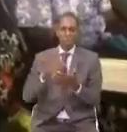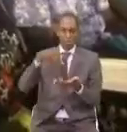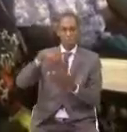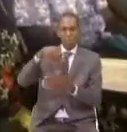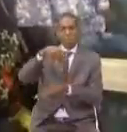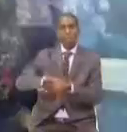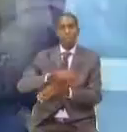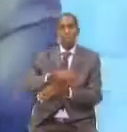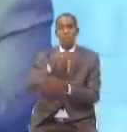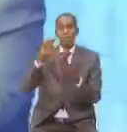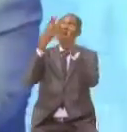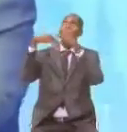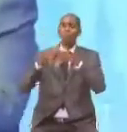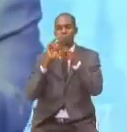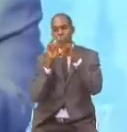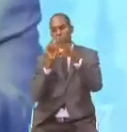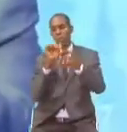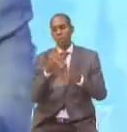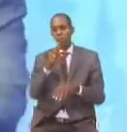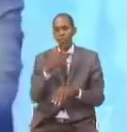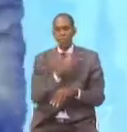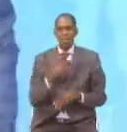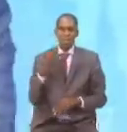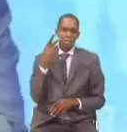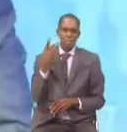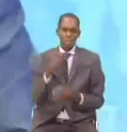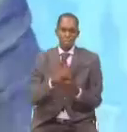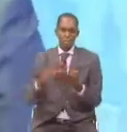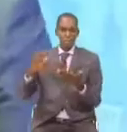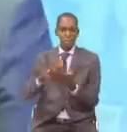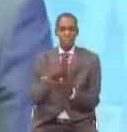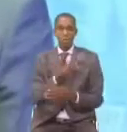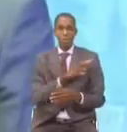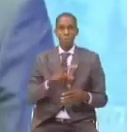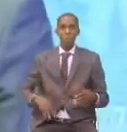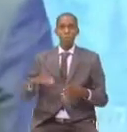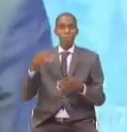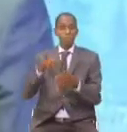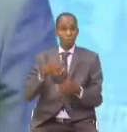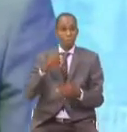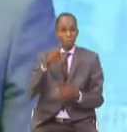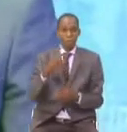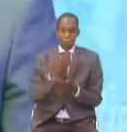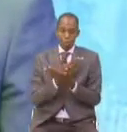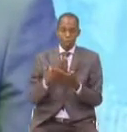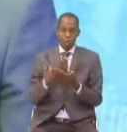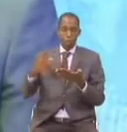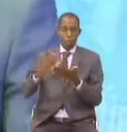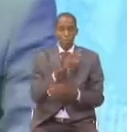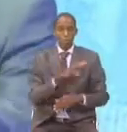at you, they see the righteousness of Christ on you, the holiness of Christ on you, and